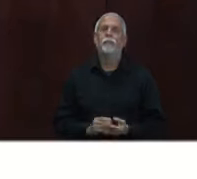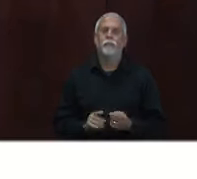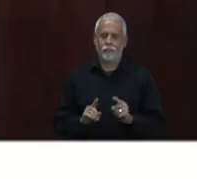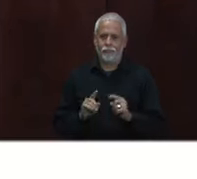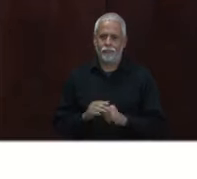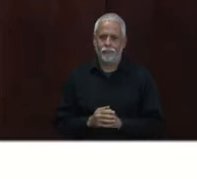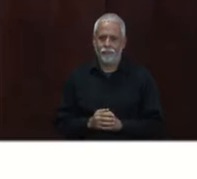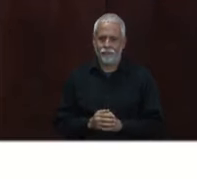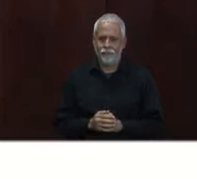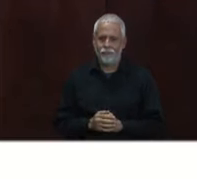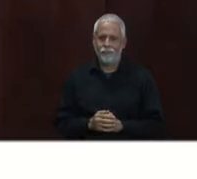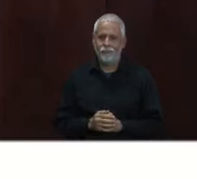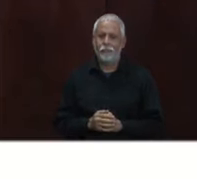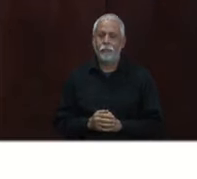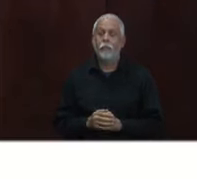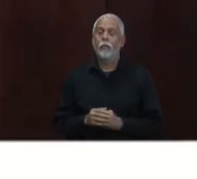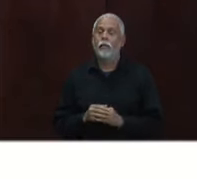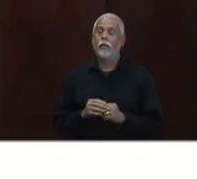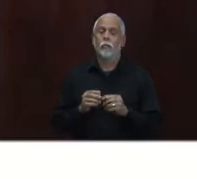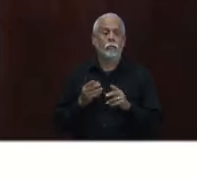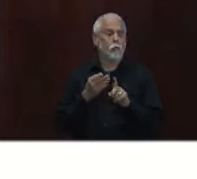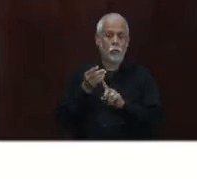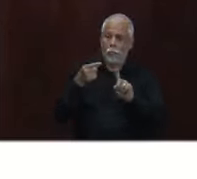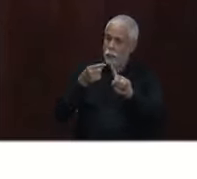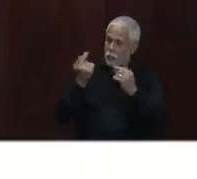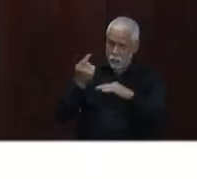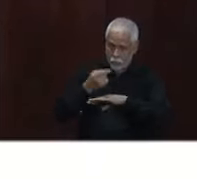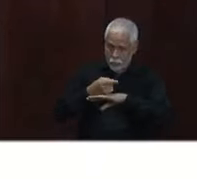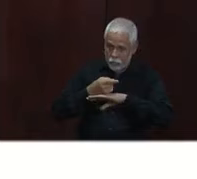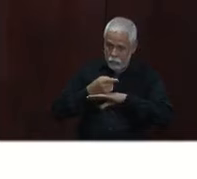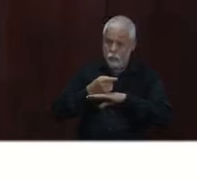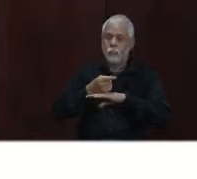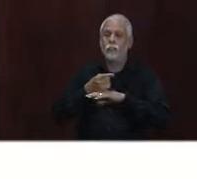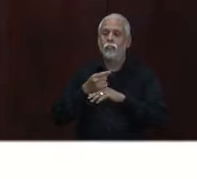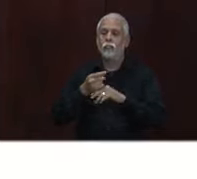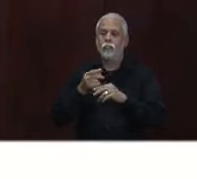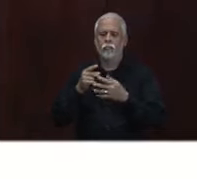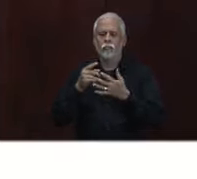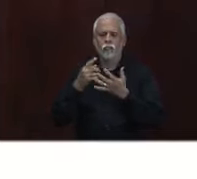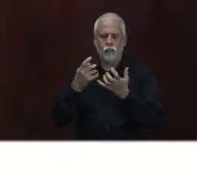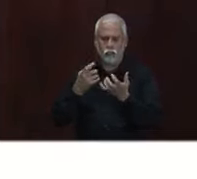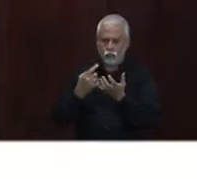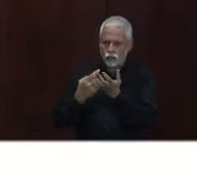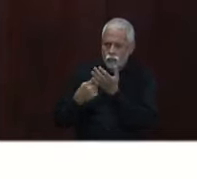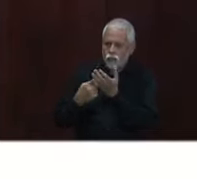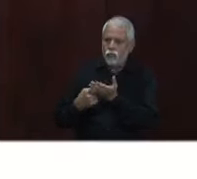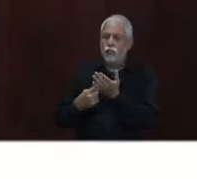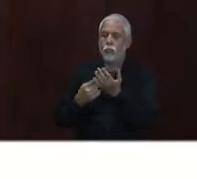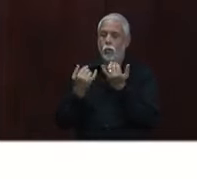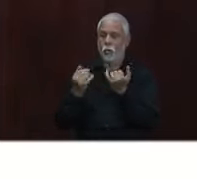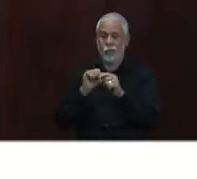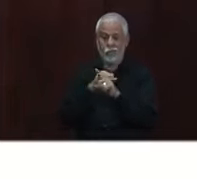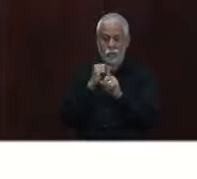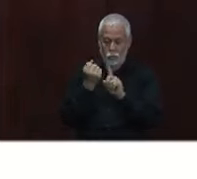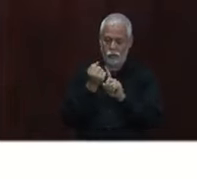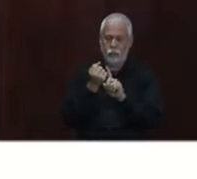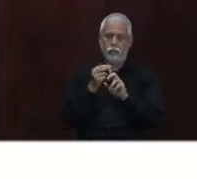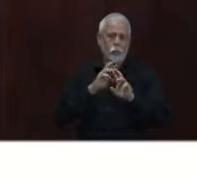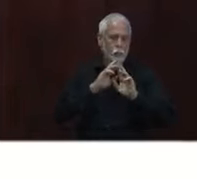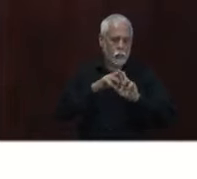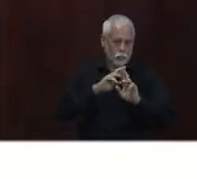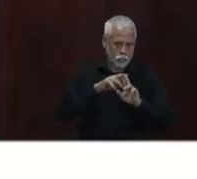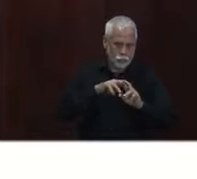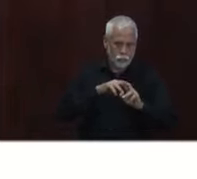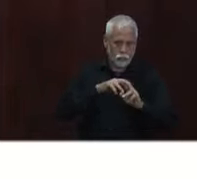It was. So our key messages today, as I said, are to go over the current situational